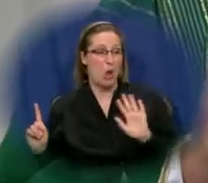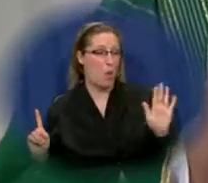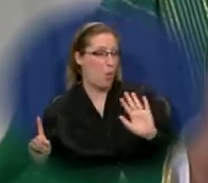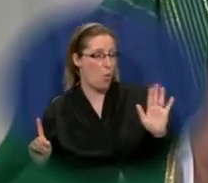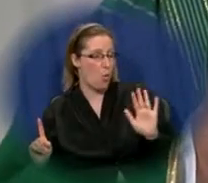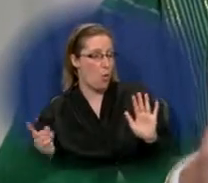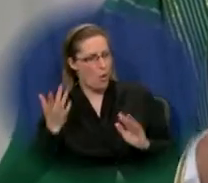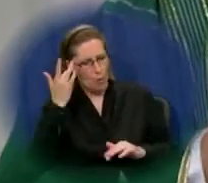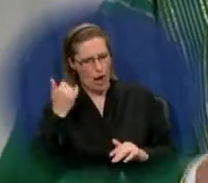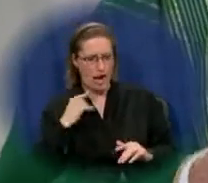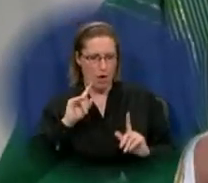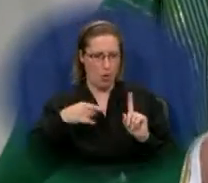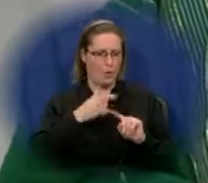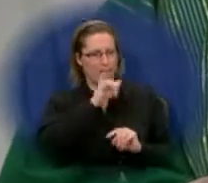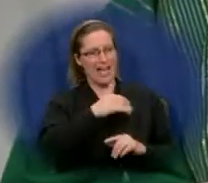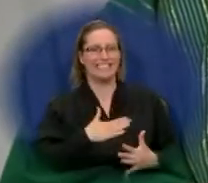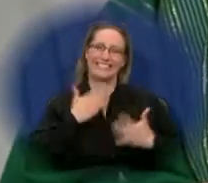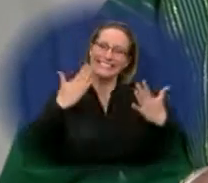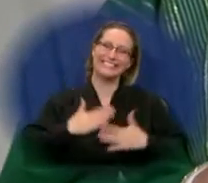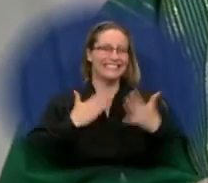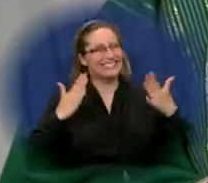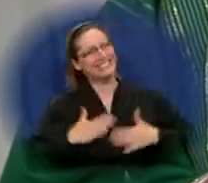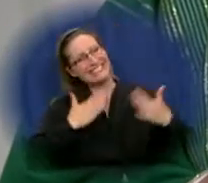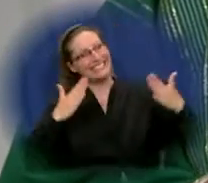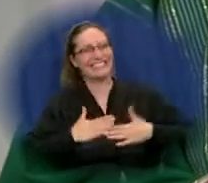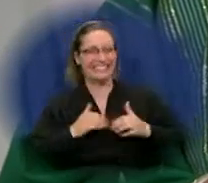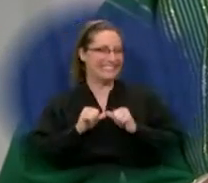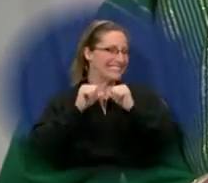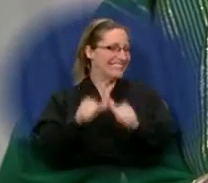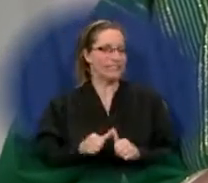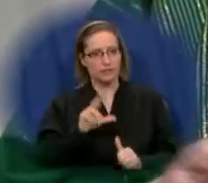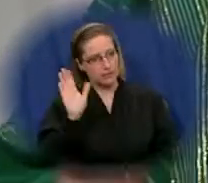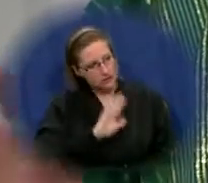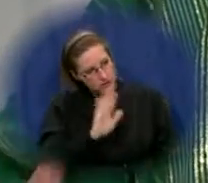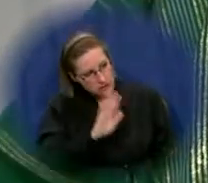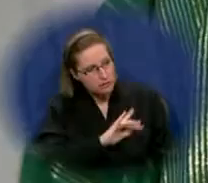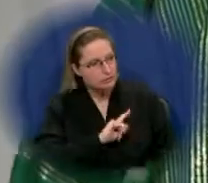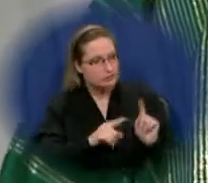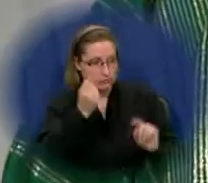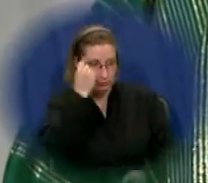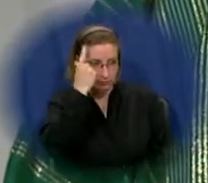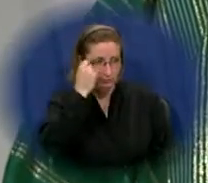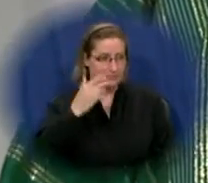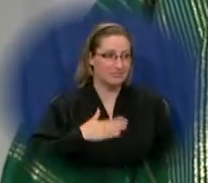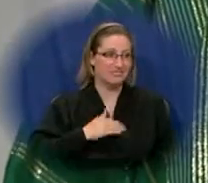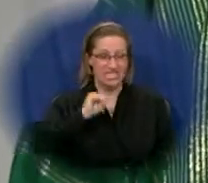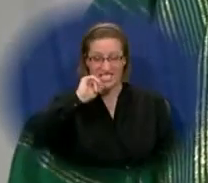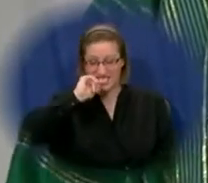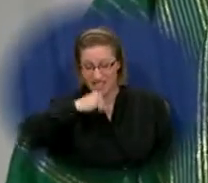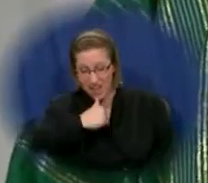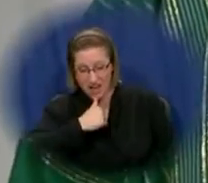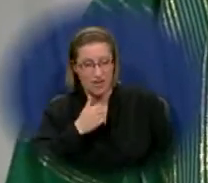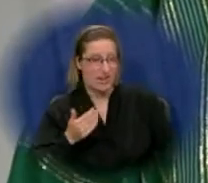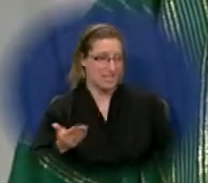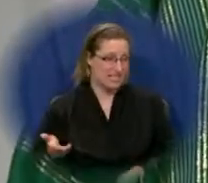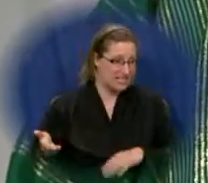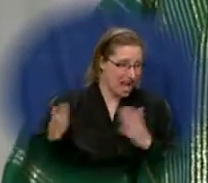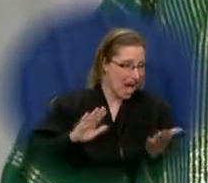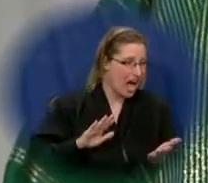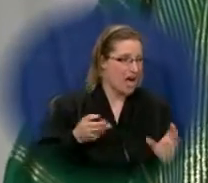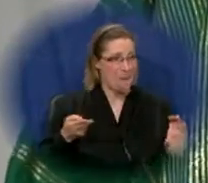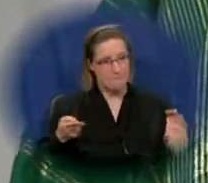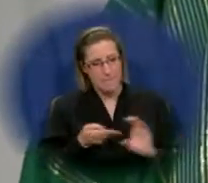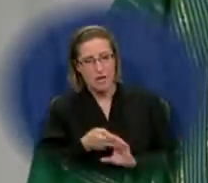not just the joyful, good, comforting presence and message, but it also means suffering. And then he says, you know, we're